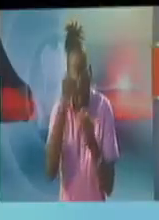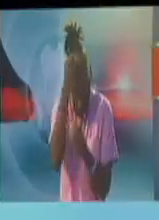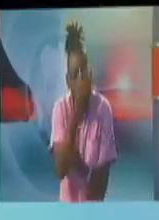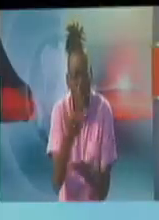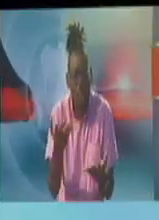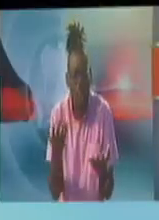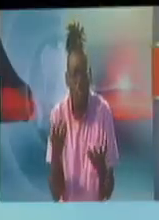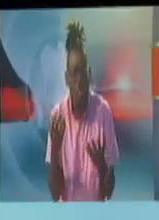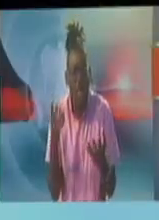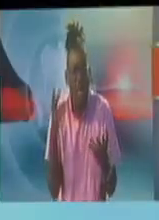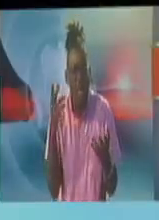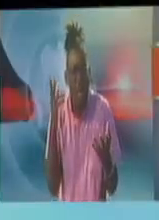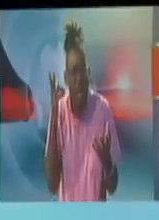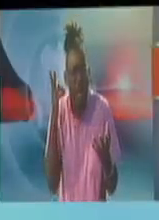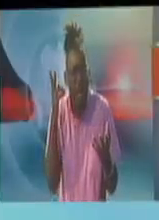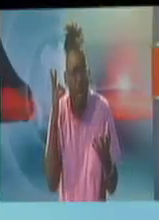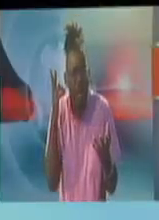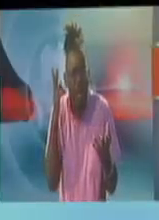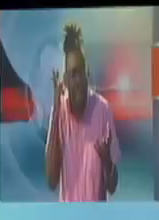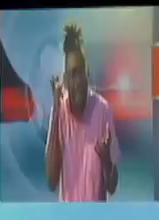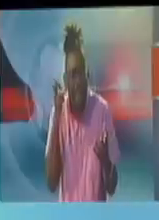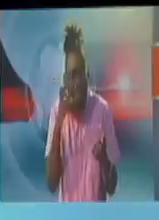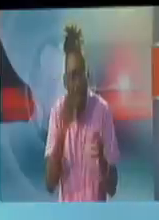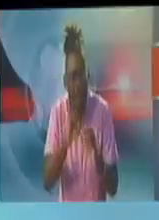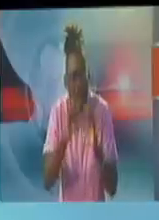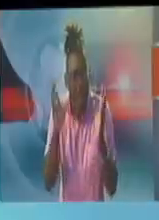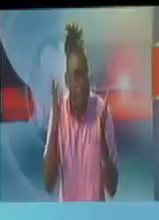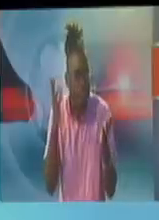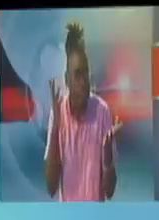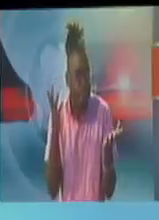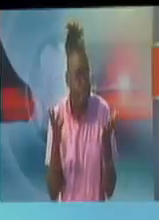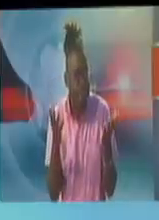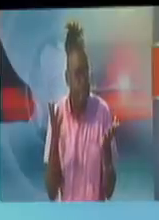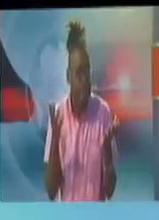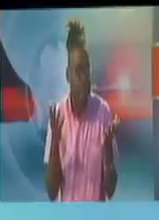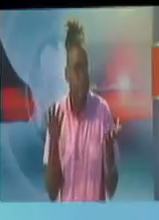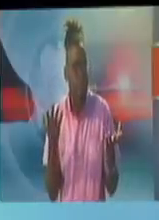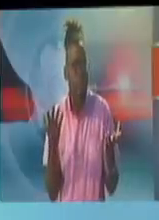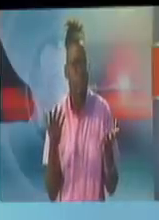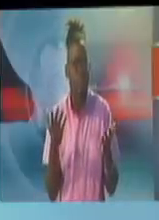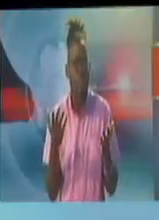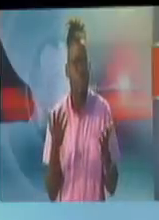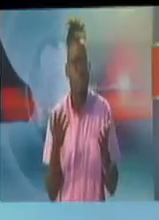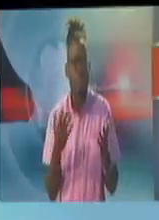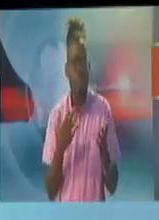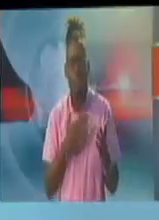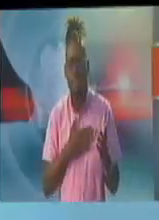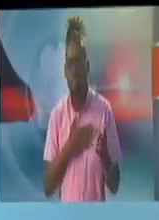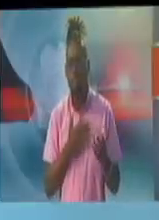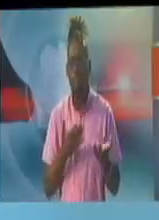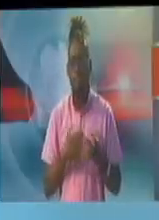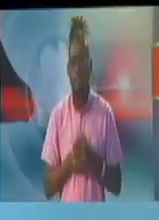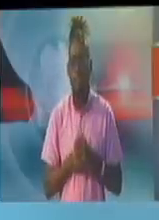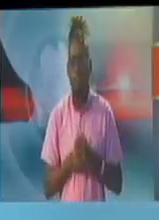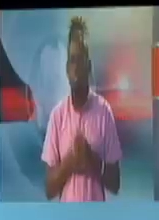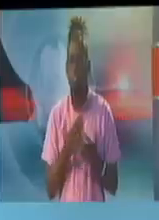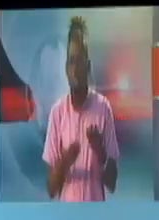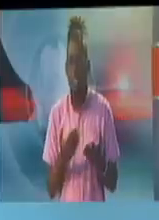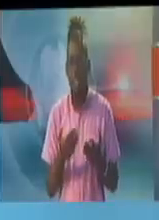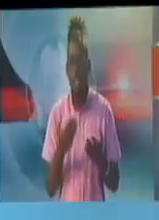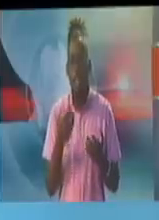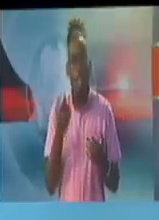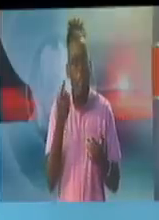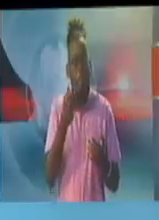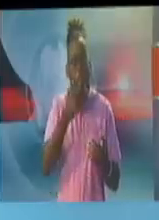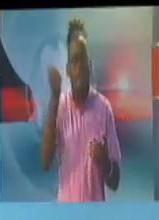clear. We need some volume. Hello, are you guys hearing me now? Slightly better. All